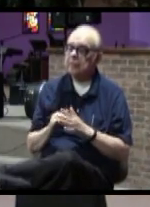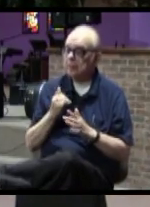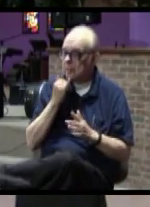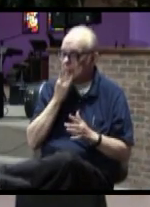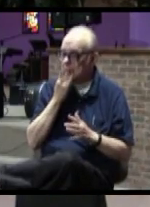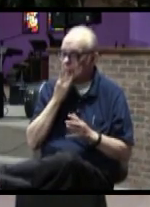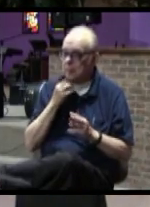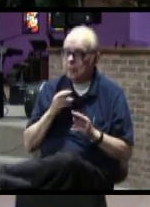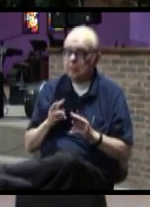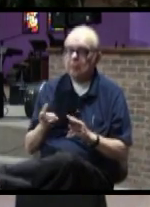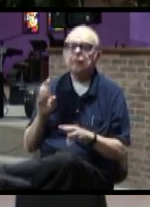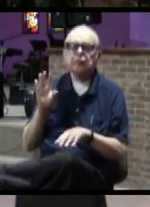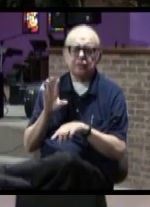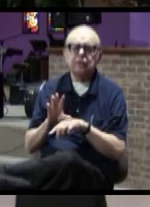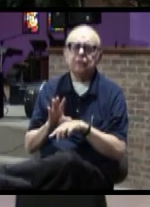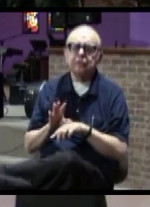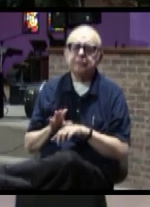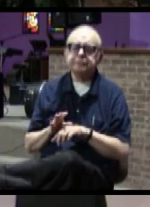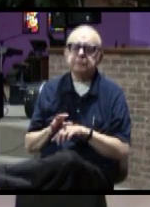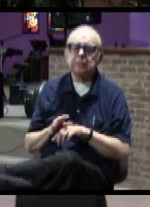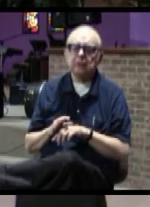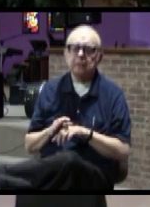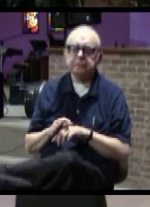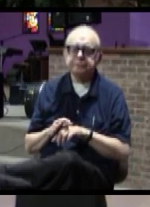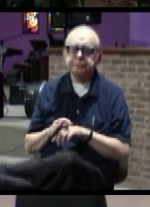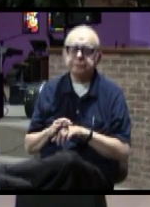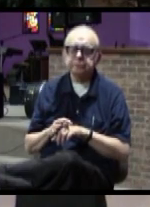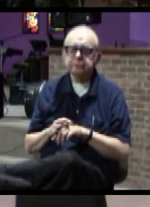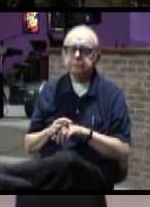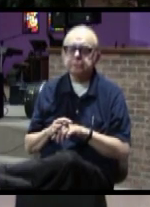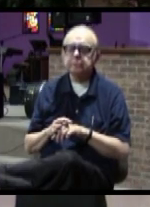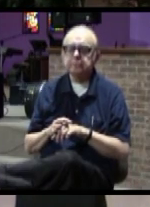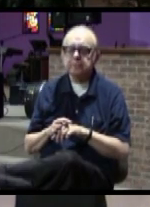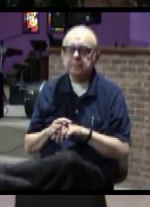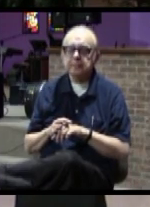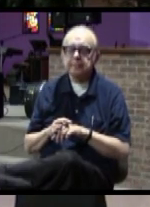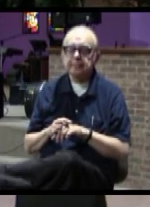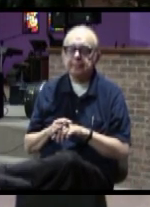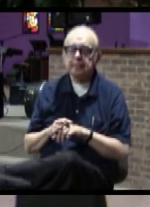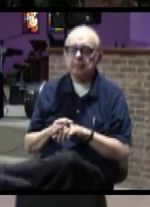but this is the wrong way to look for a church.